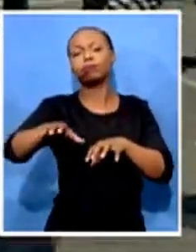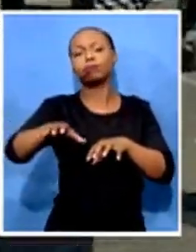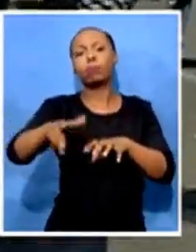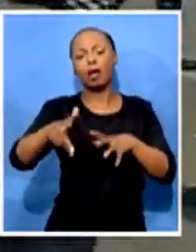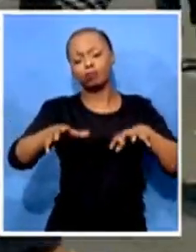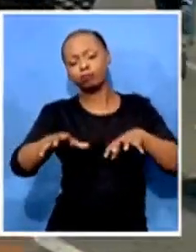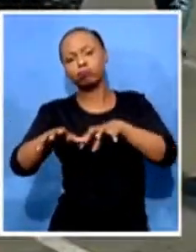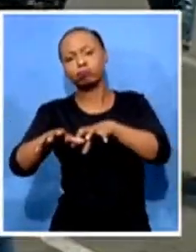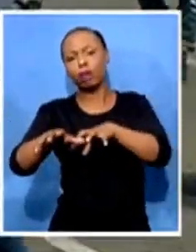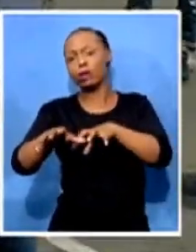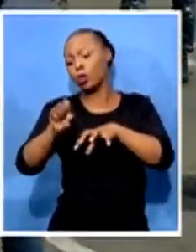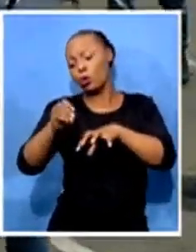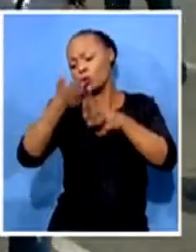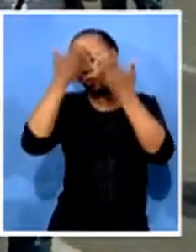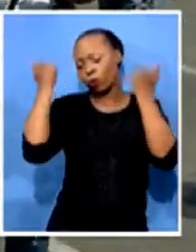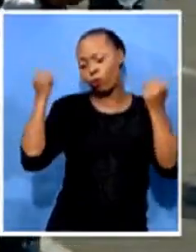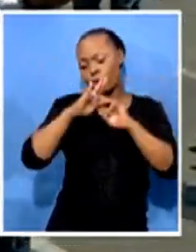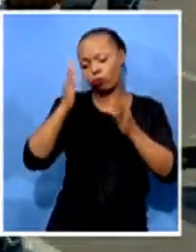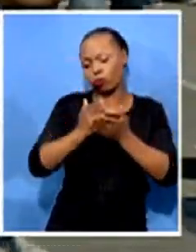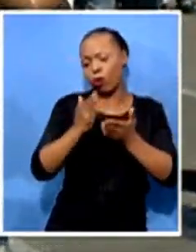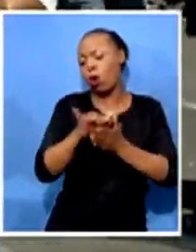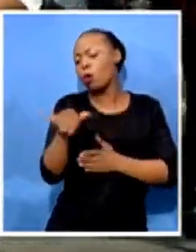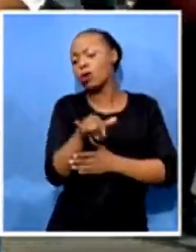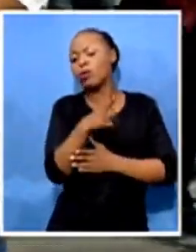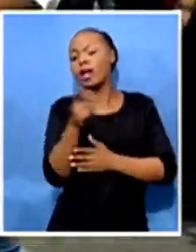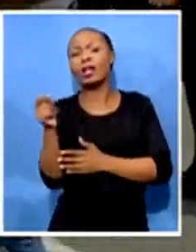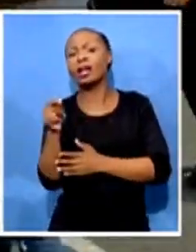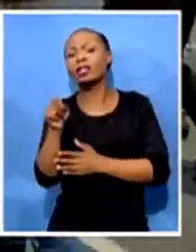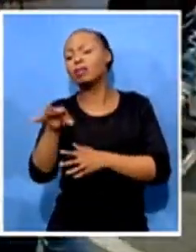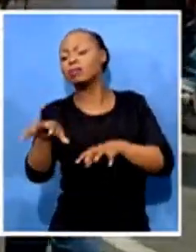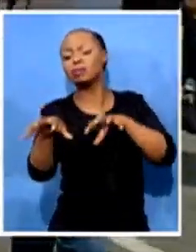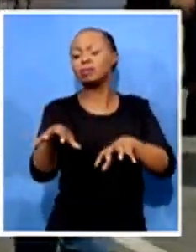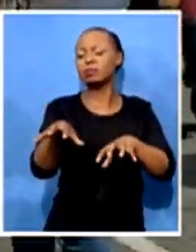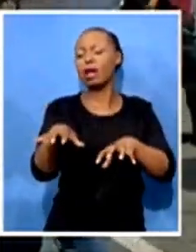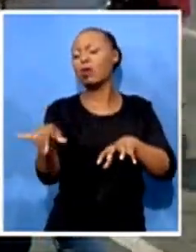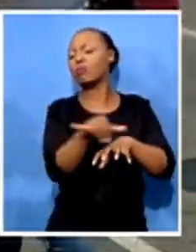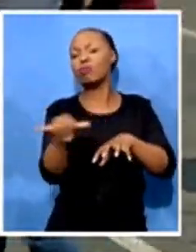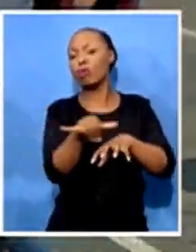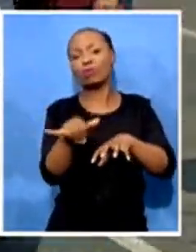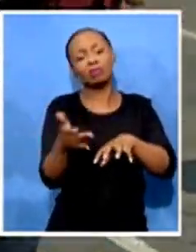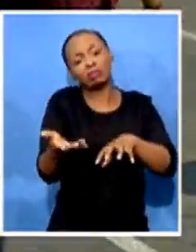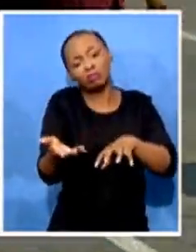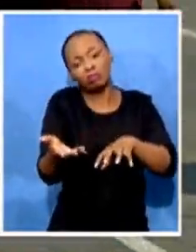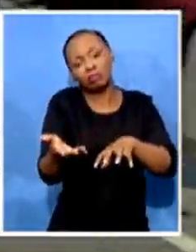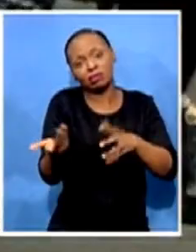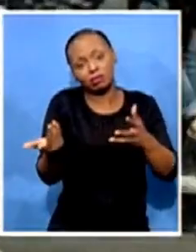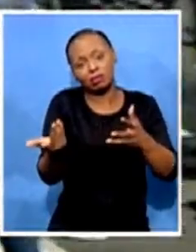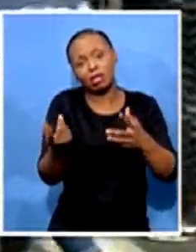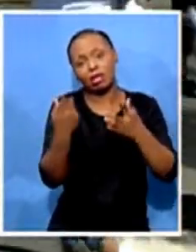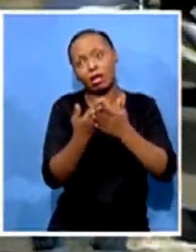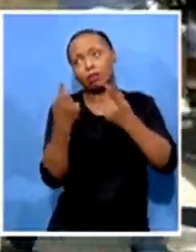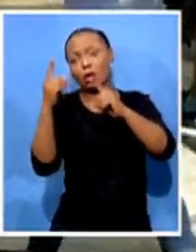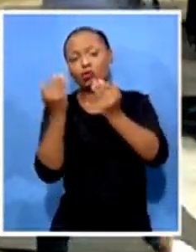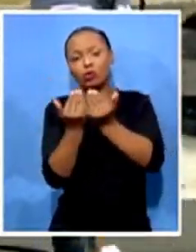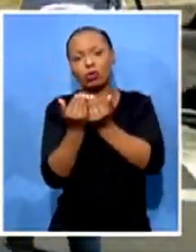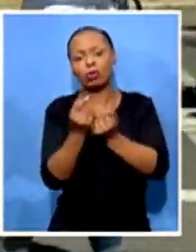which 100 of them will indeed be allowed to make the way to the school. I think the question you asked me, sorry about that, before no I interrupted